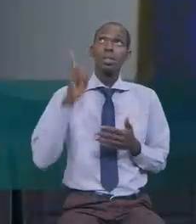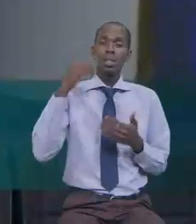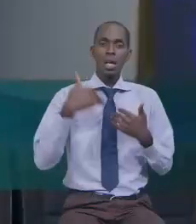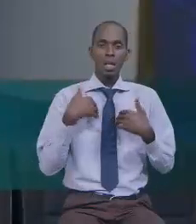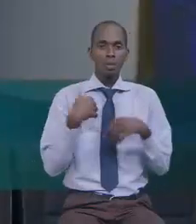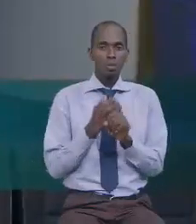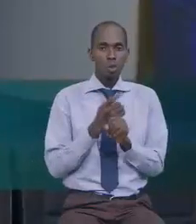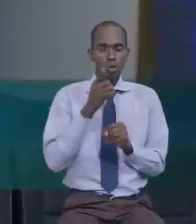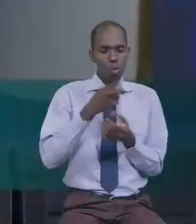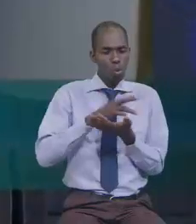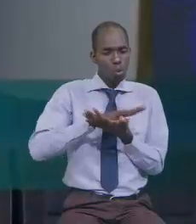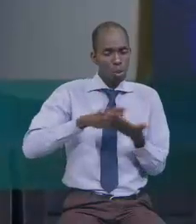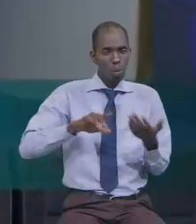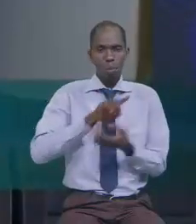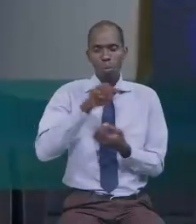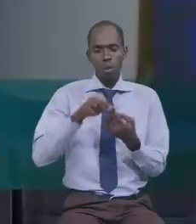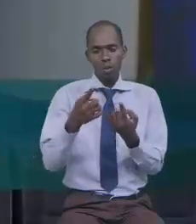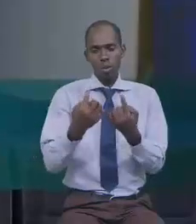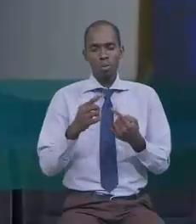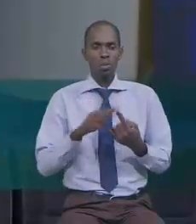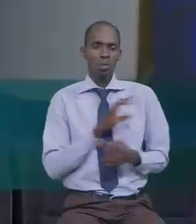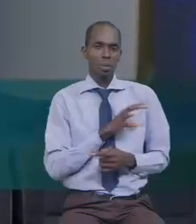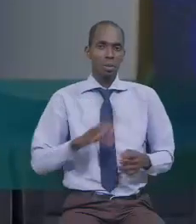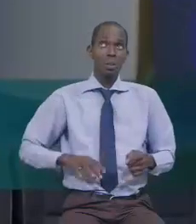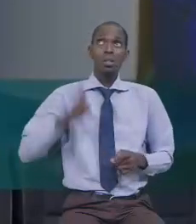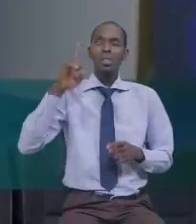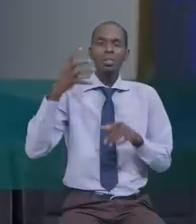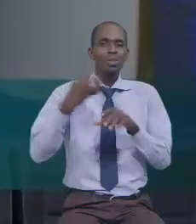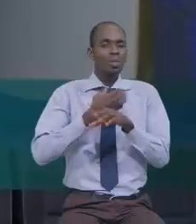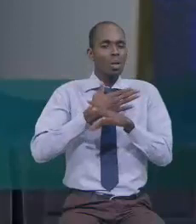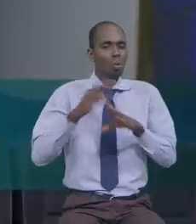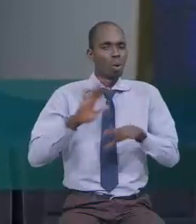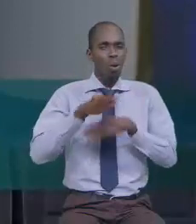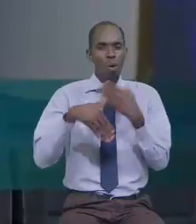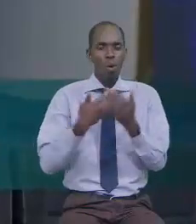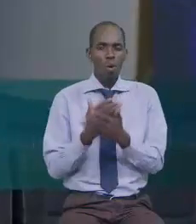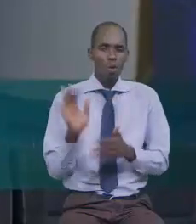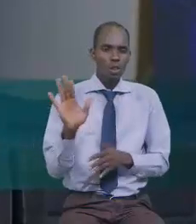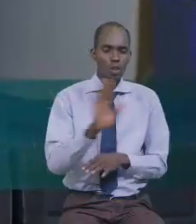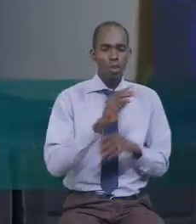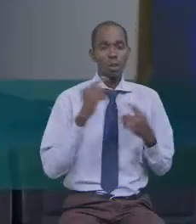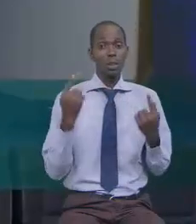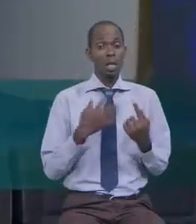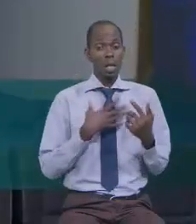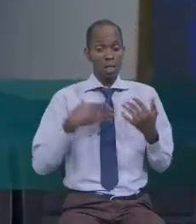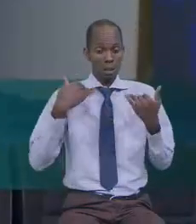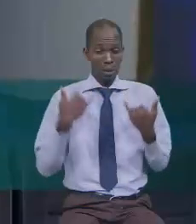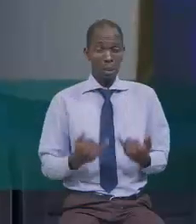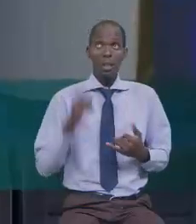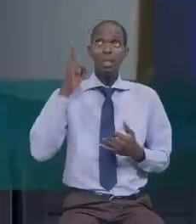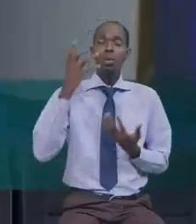you came to Christ. He took all your sins away. And now he wants to cleanse your